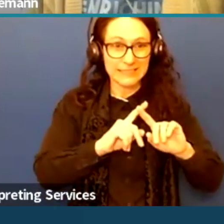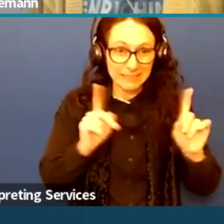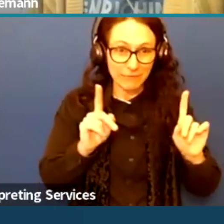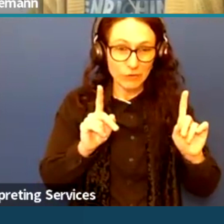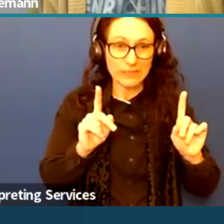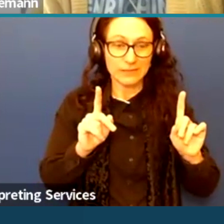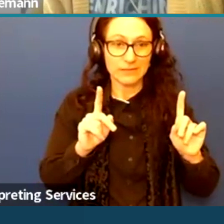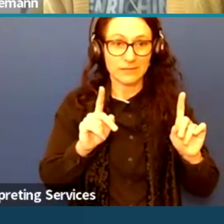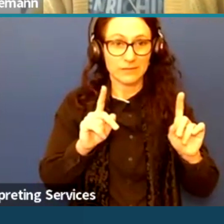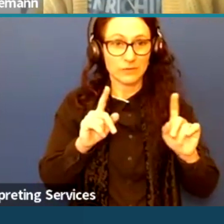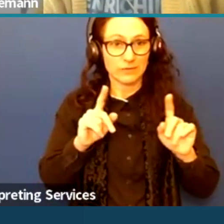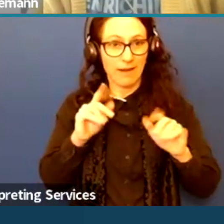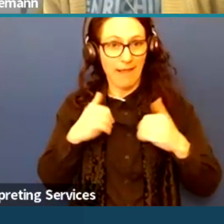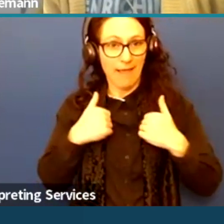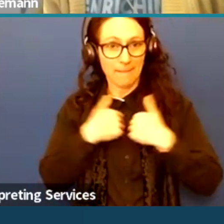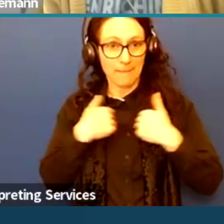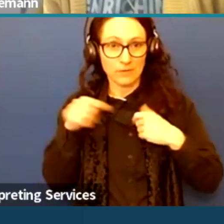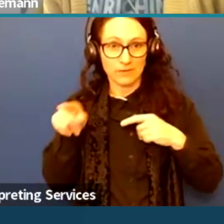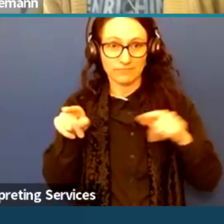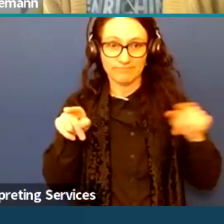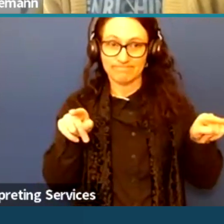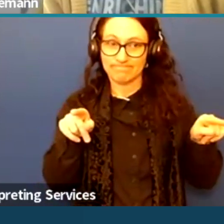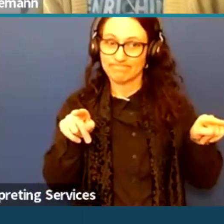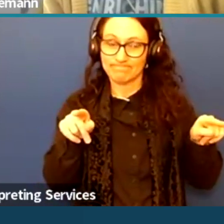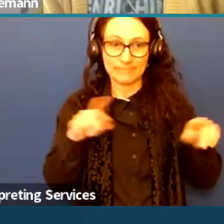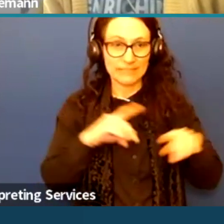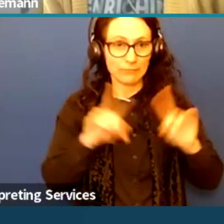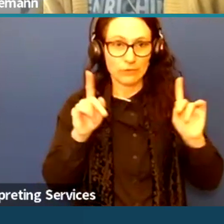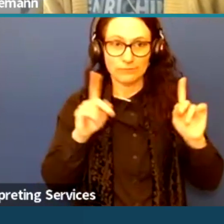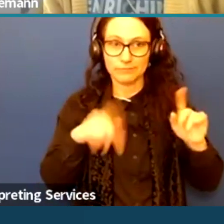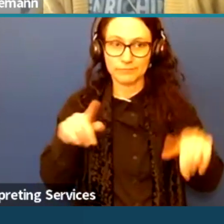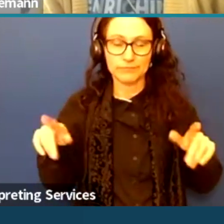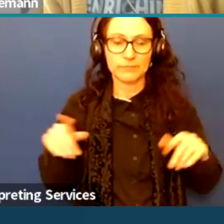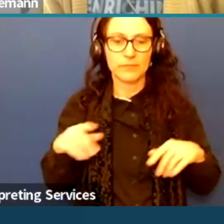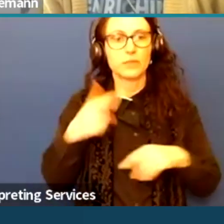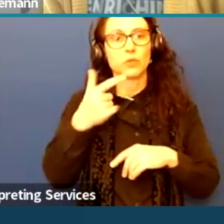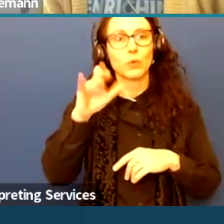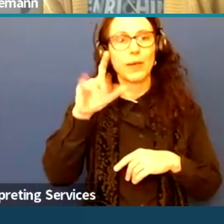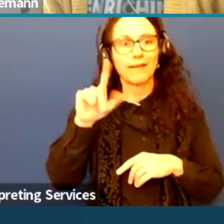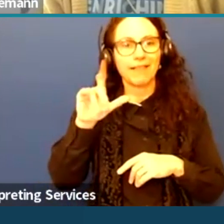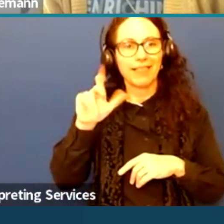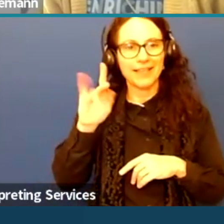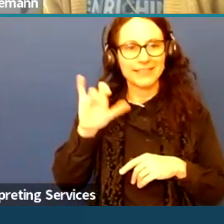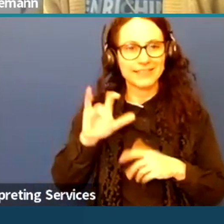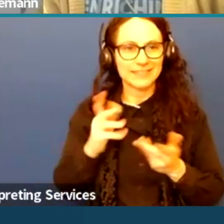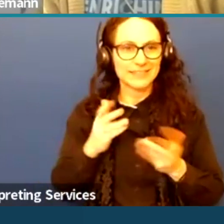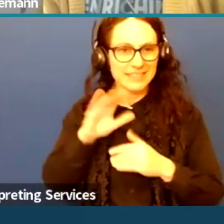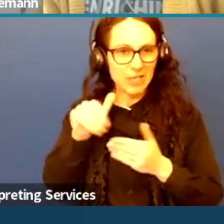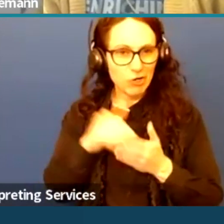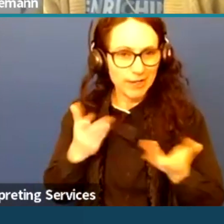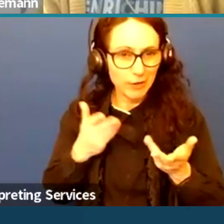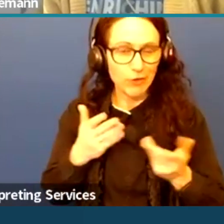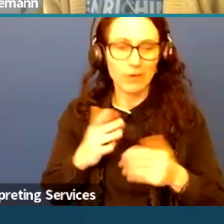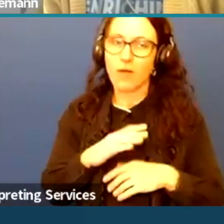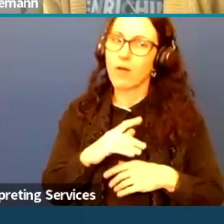then for how to find out more information, I would say Great Lakes ADA Center, we are your Illinois resource for all things ADA. So